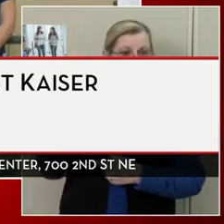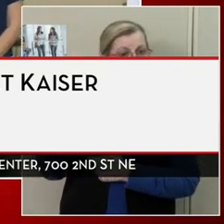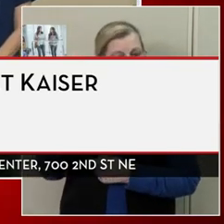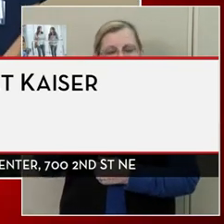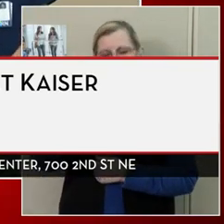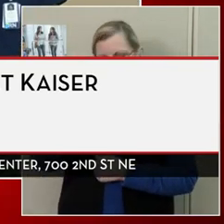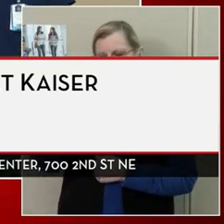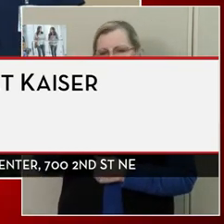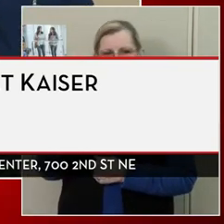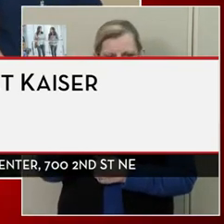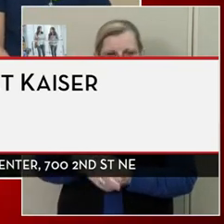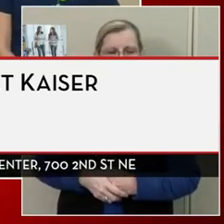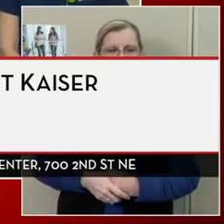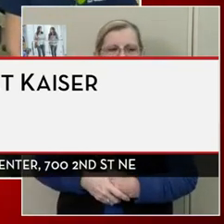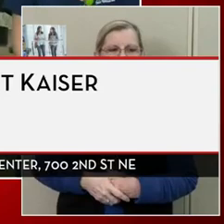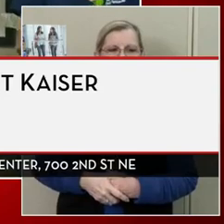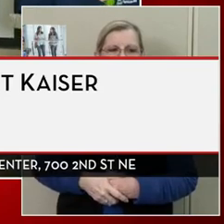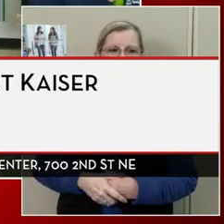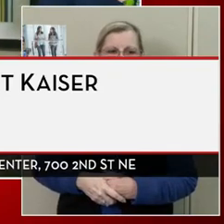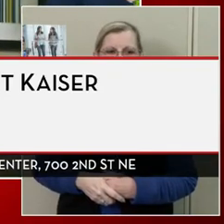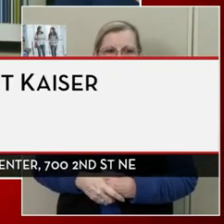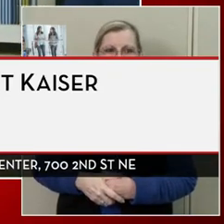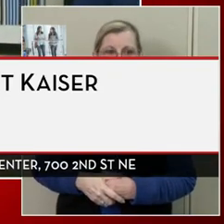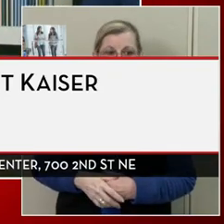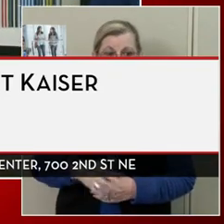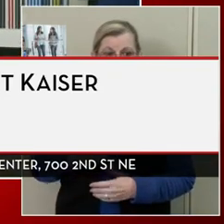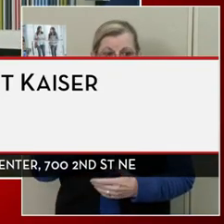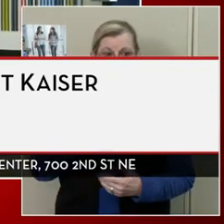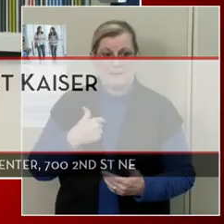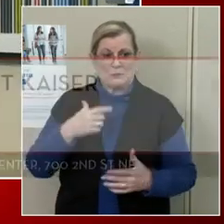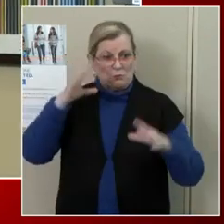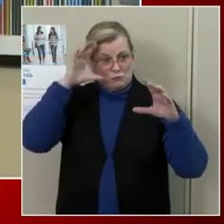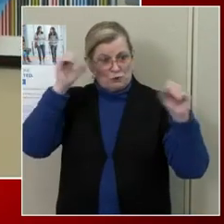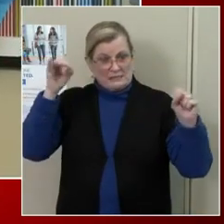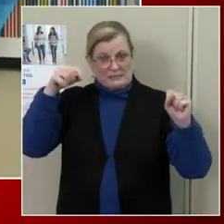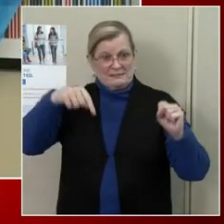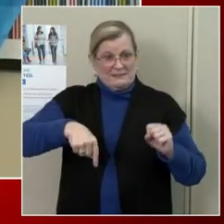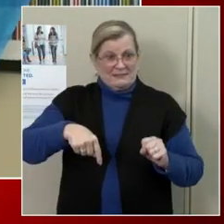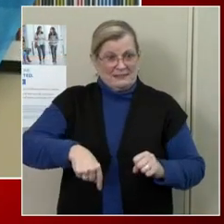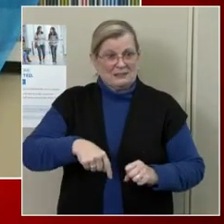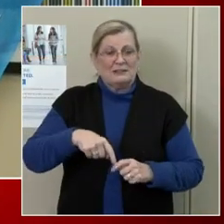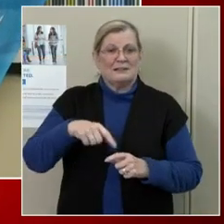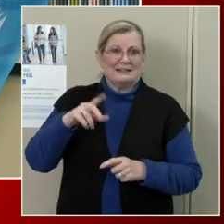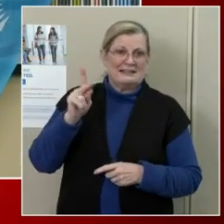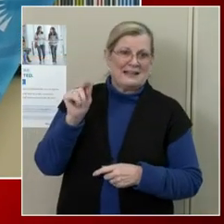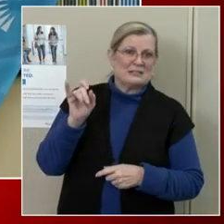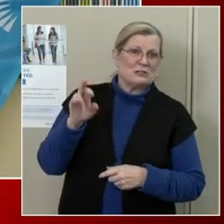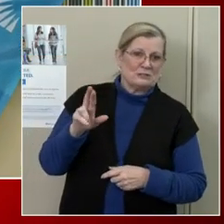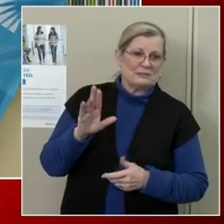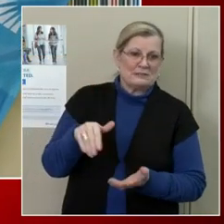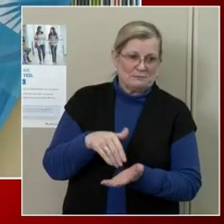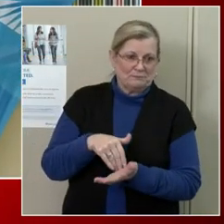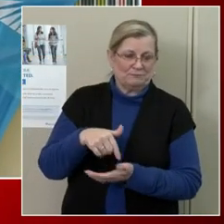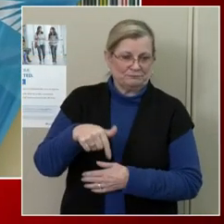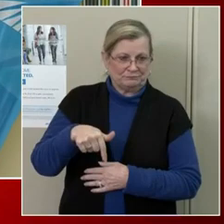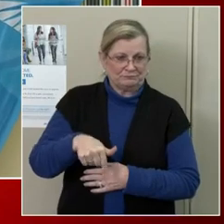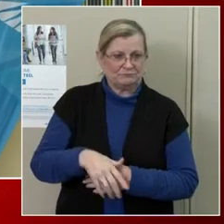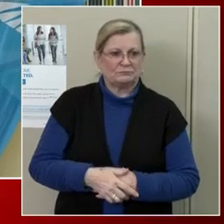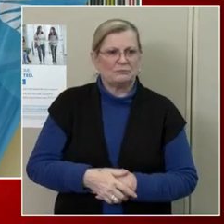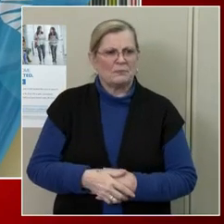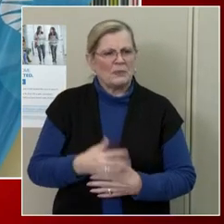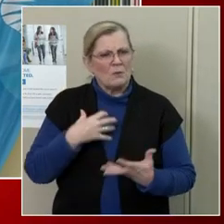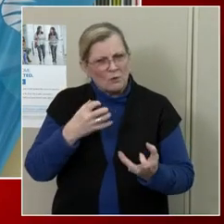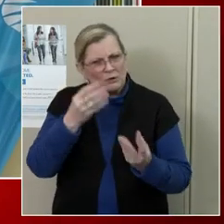I'm Ruth Williams Brinkley, and I am the president of Kaiser Permanente. I want to let you